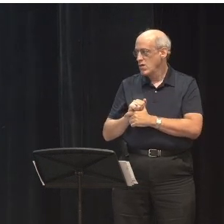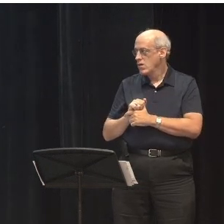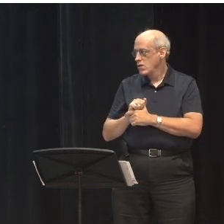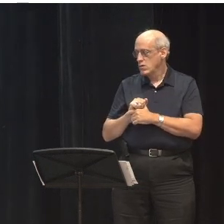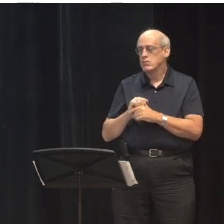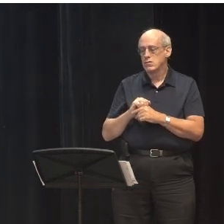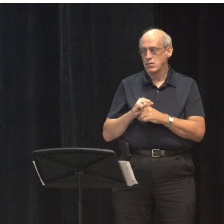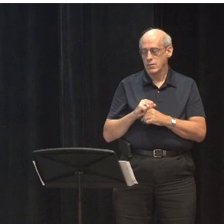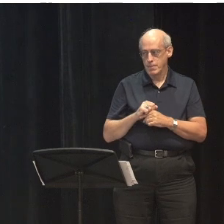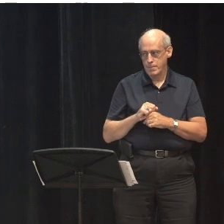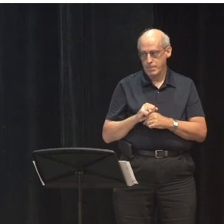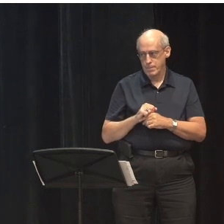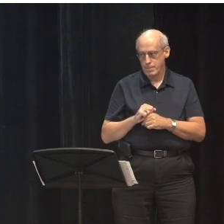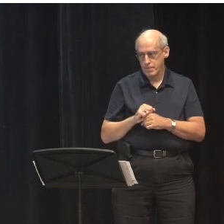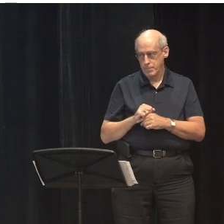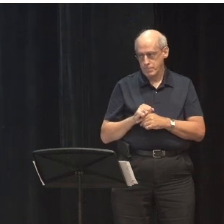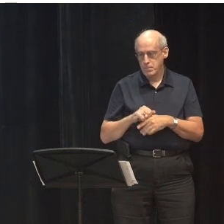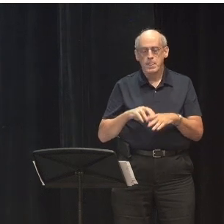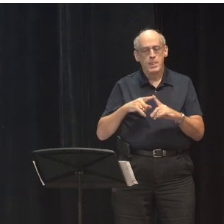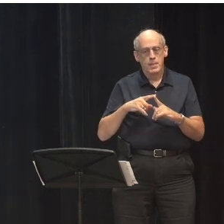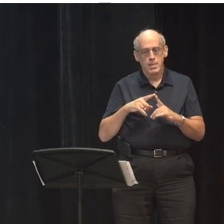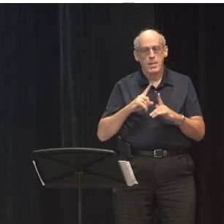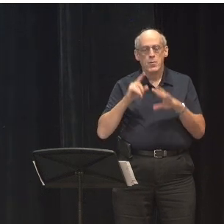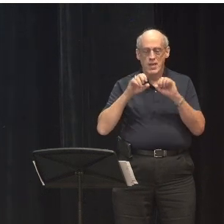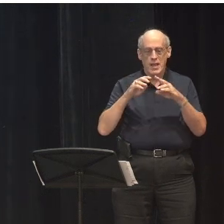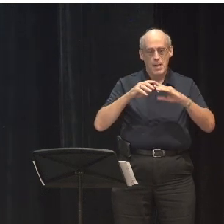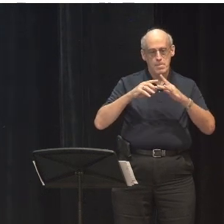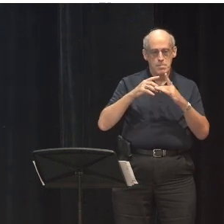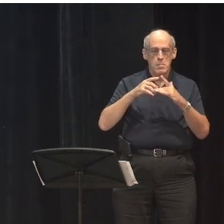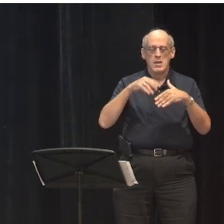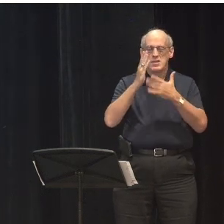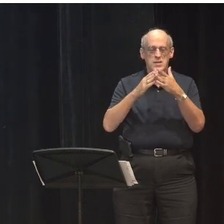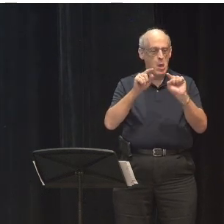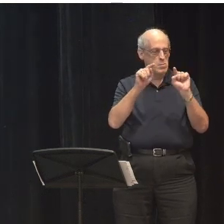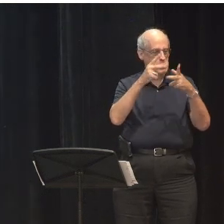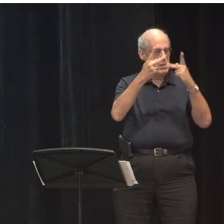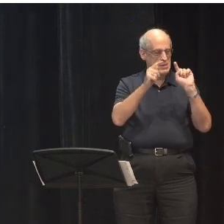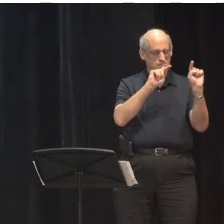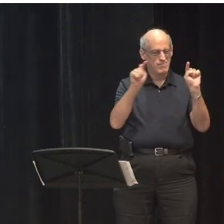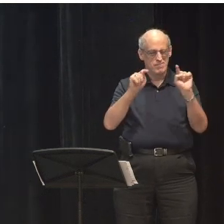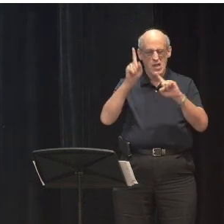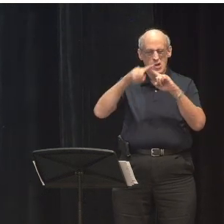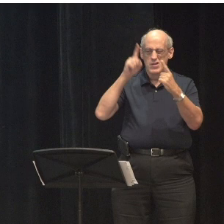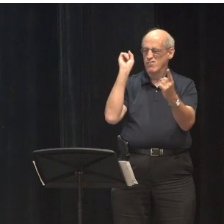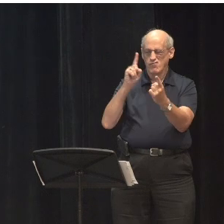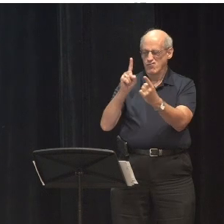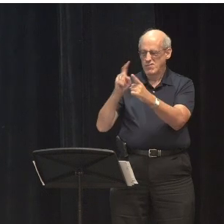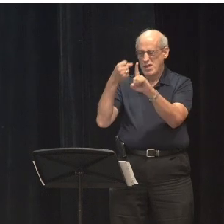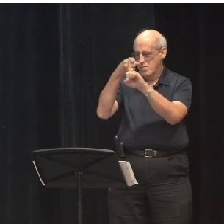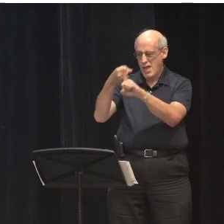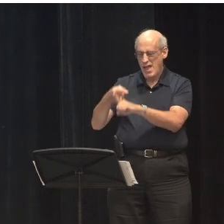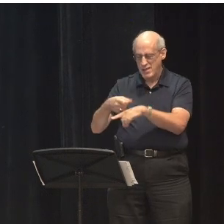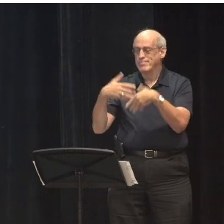of the work zones. And several of the pedestrian locations could not be mitigated. And also we recognized in the